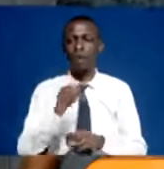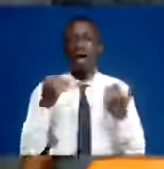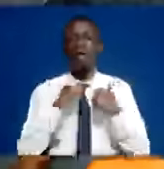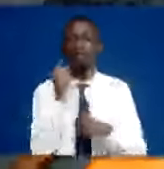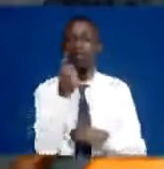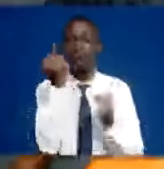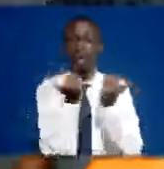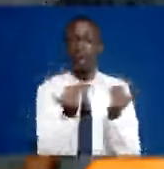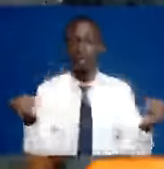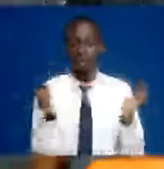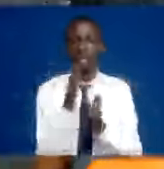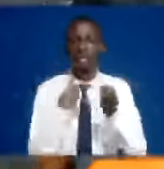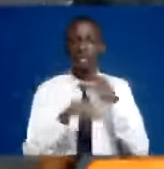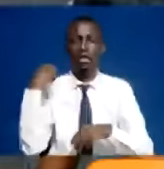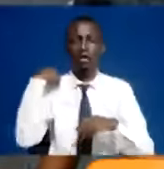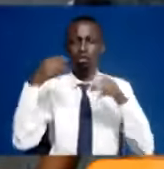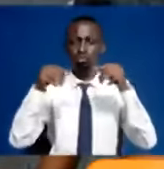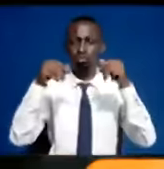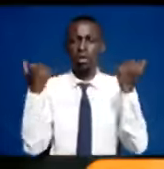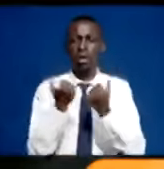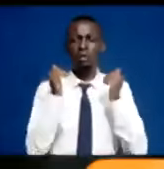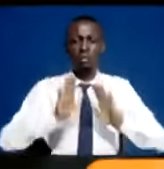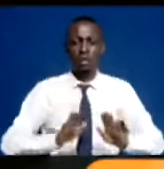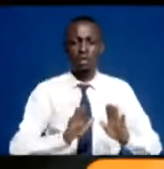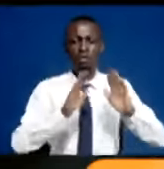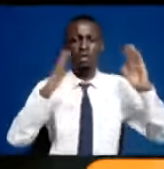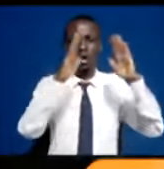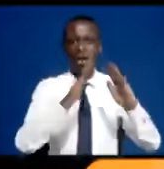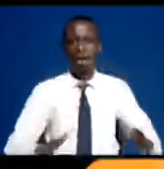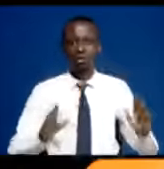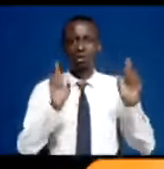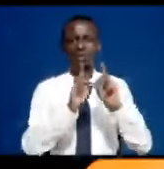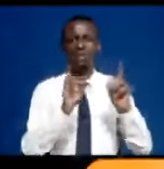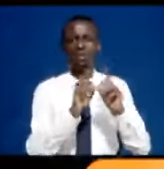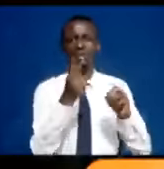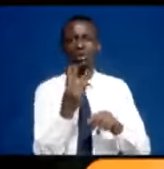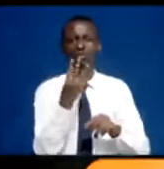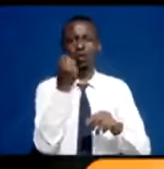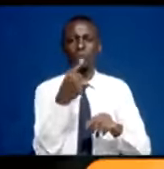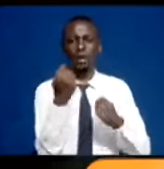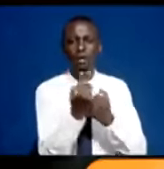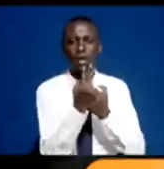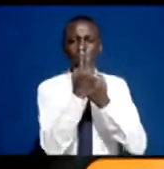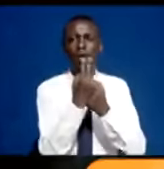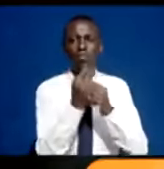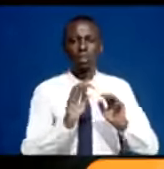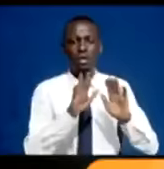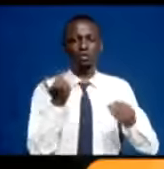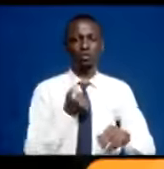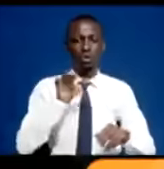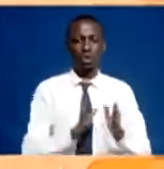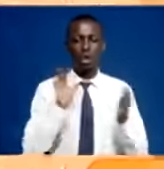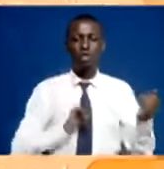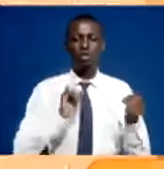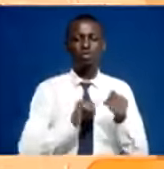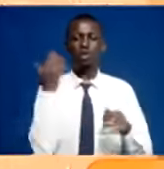reportedly left this house on the 23rd of December after dropping his wife and daughter, saying that he would go back to Nairobi and